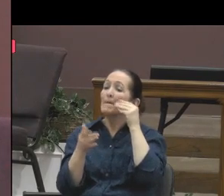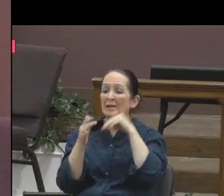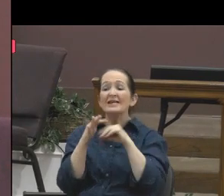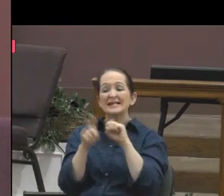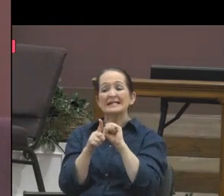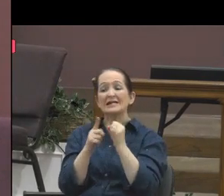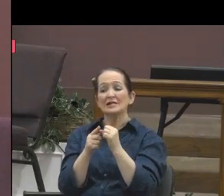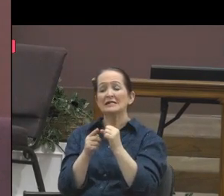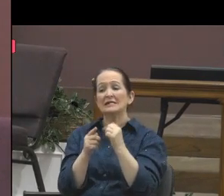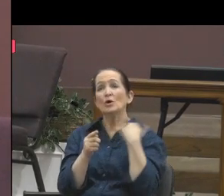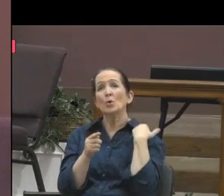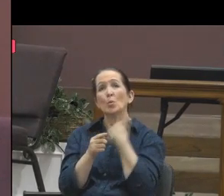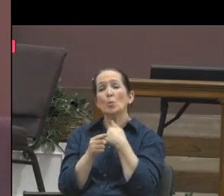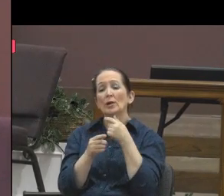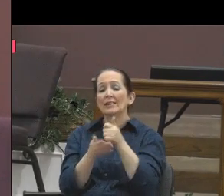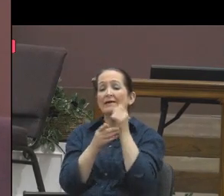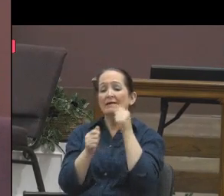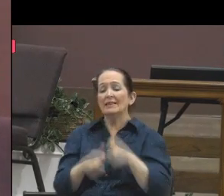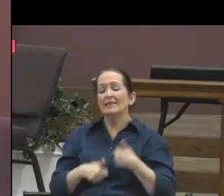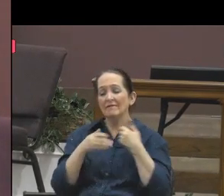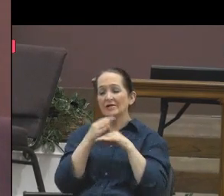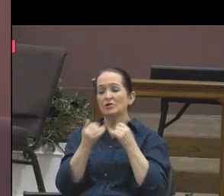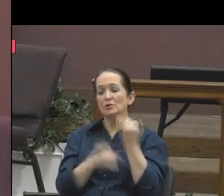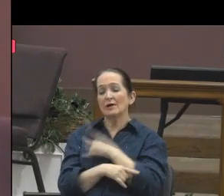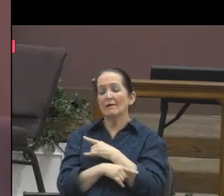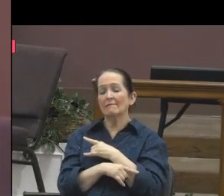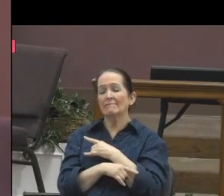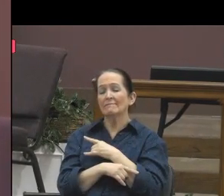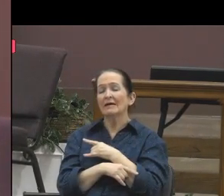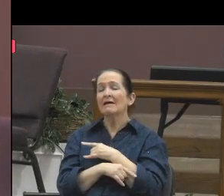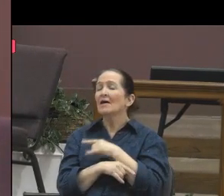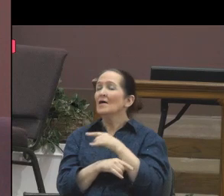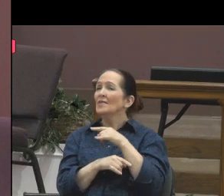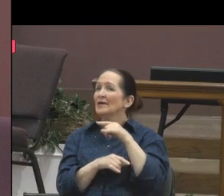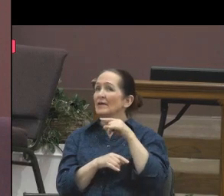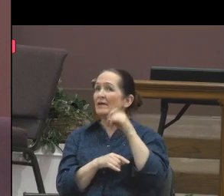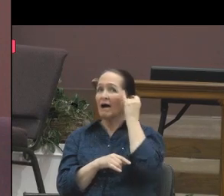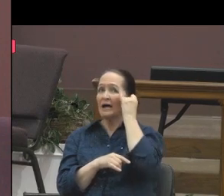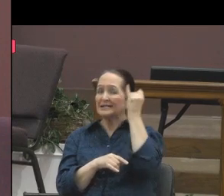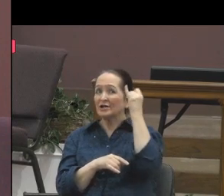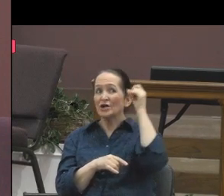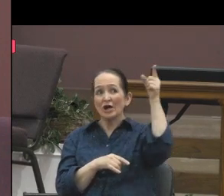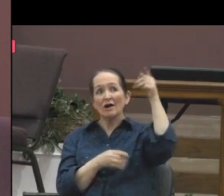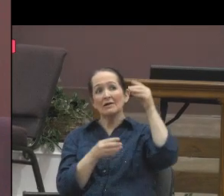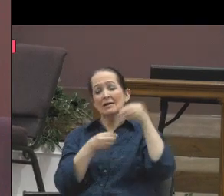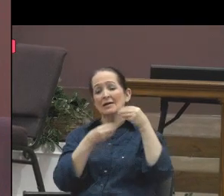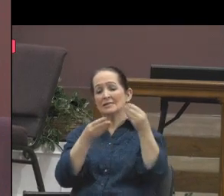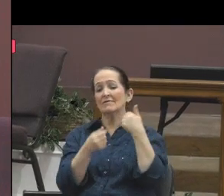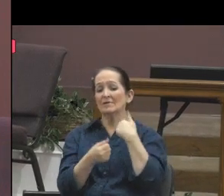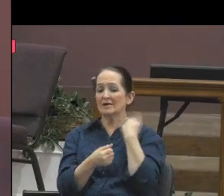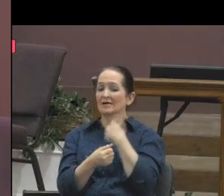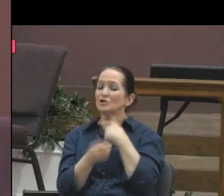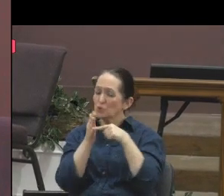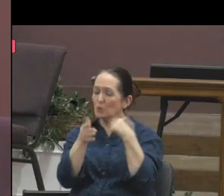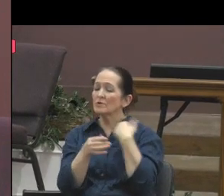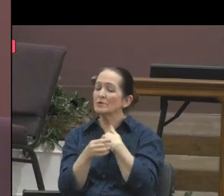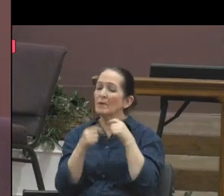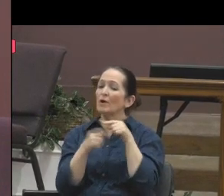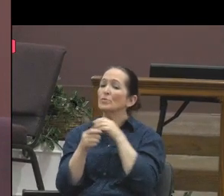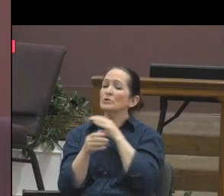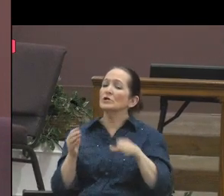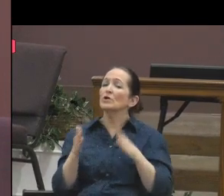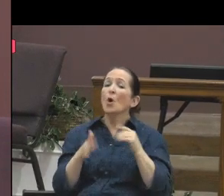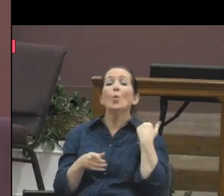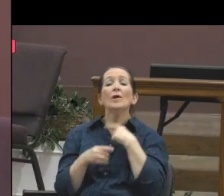us of Christianity, the reality is we have to tolerate others' decisions. We don't